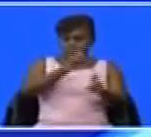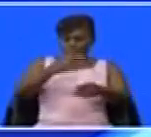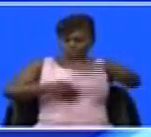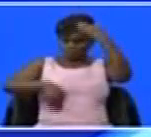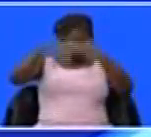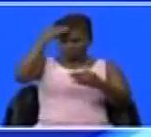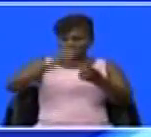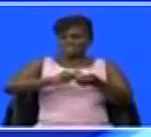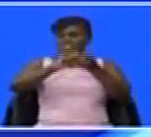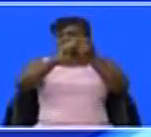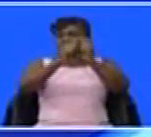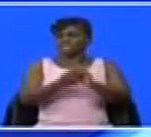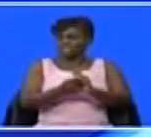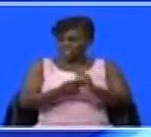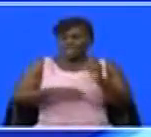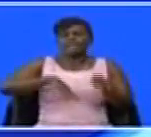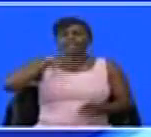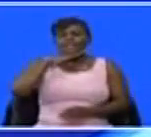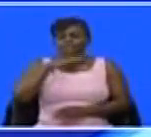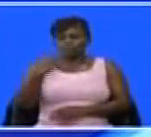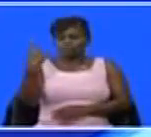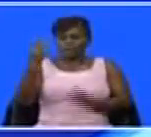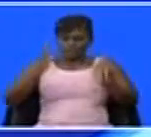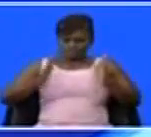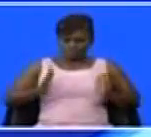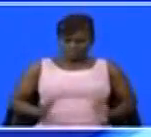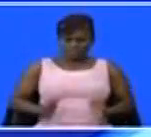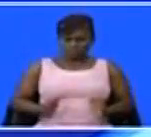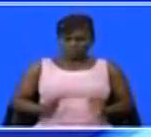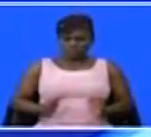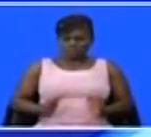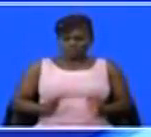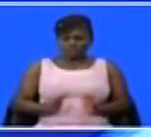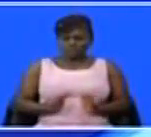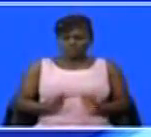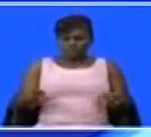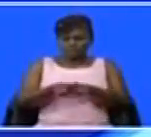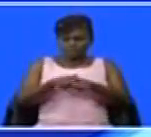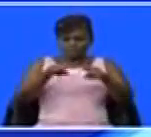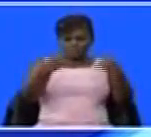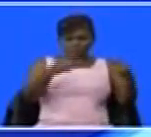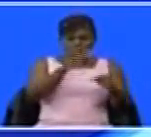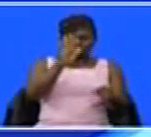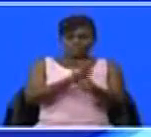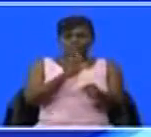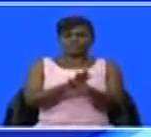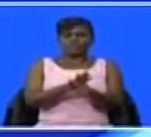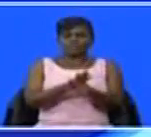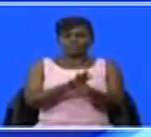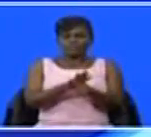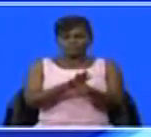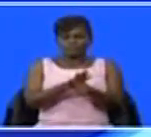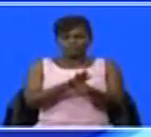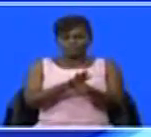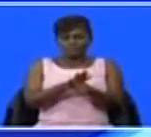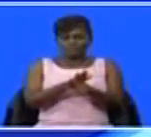University, however, resulted into the death of one staff member and occasioned massive injuries. Was the drill